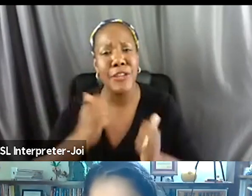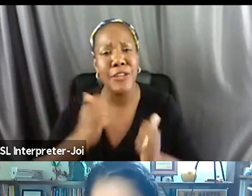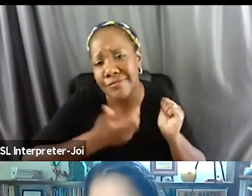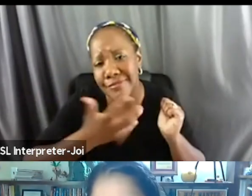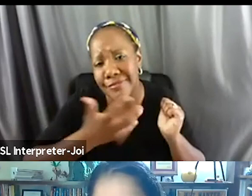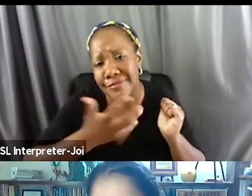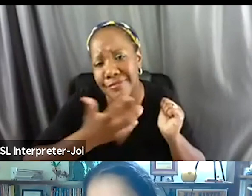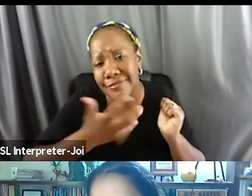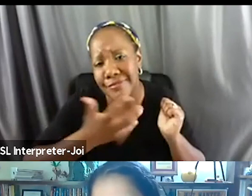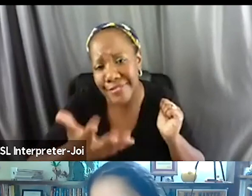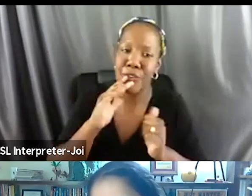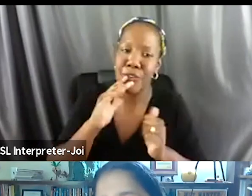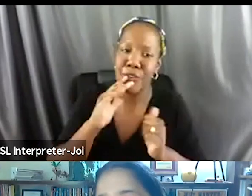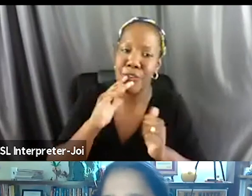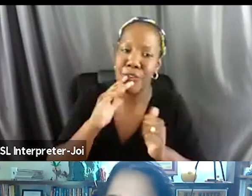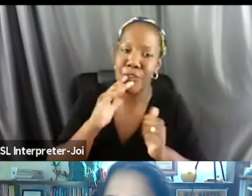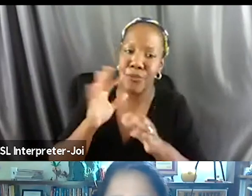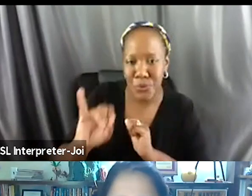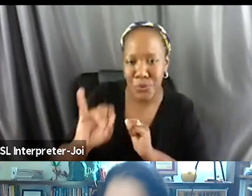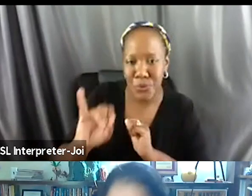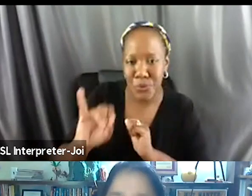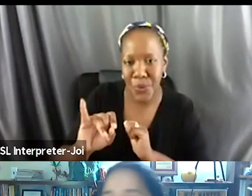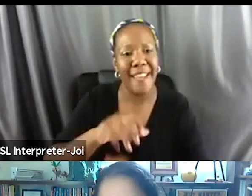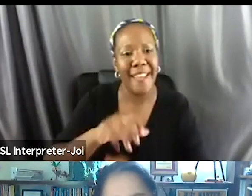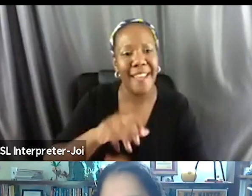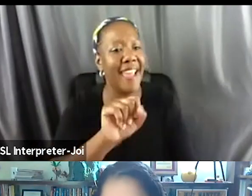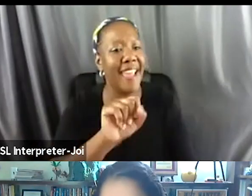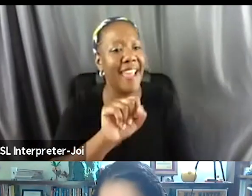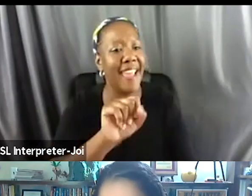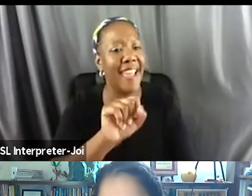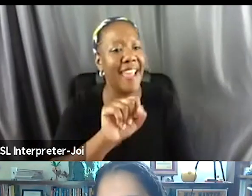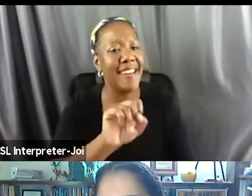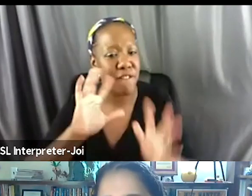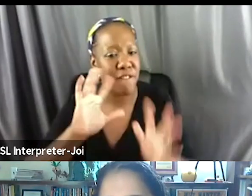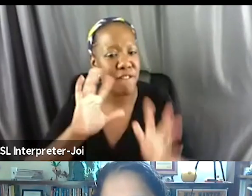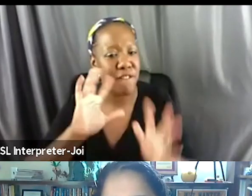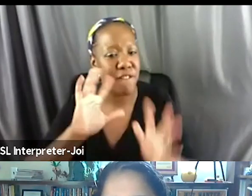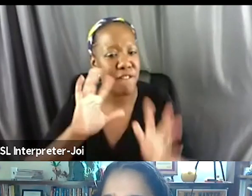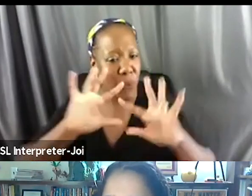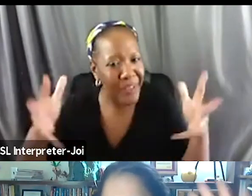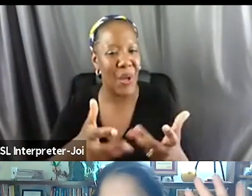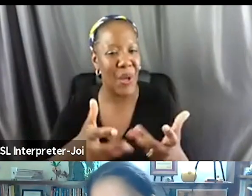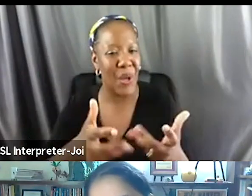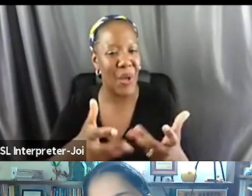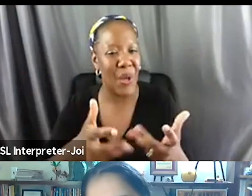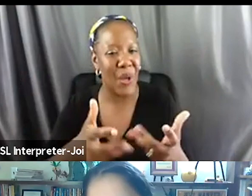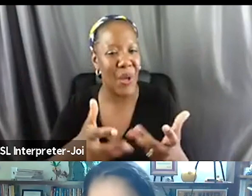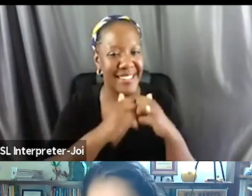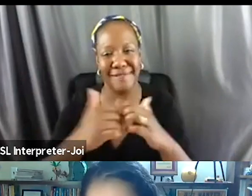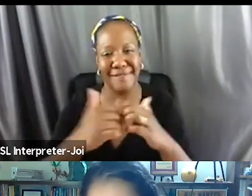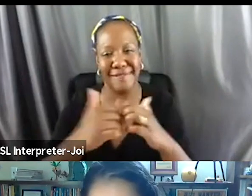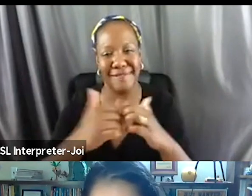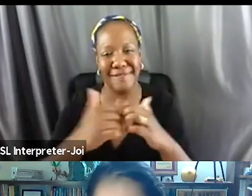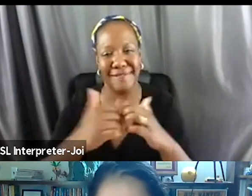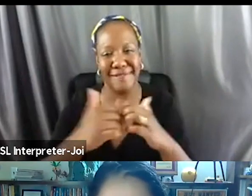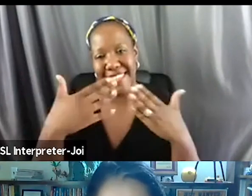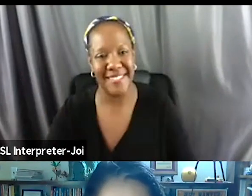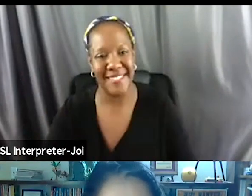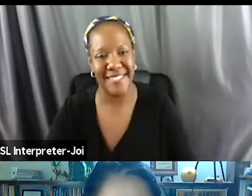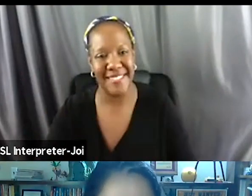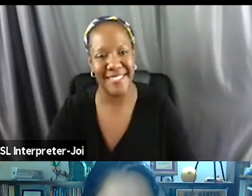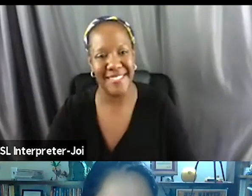for being our interpreter and Alyscia for like just bringing it all together. So thank you. Thanks you guys. Thank you for your moderation. Jay,